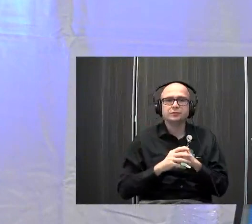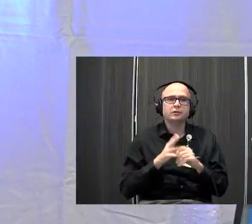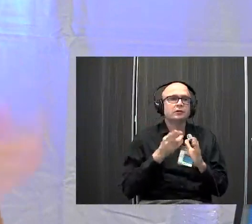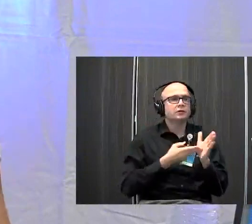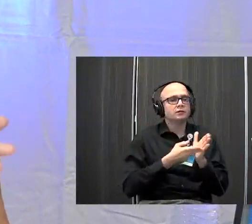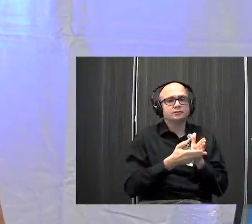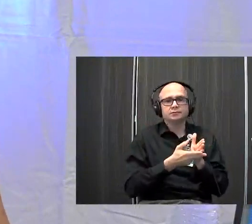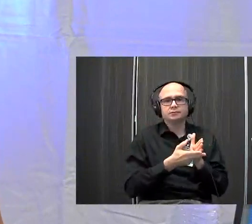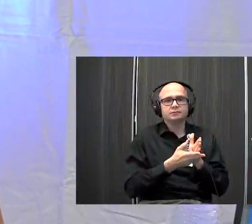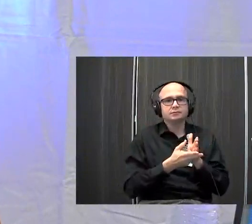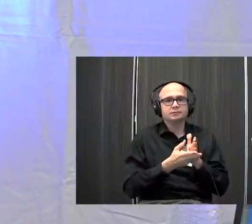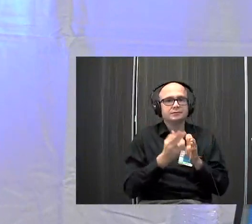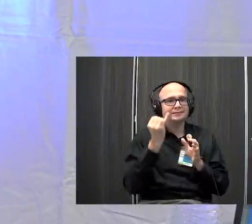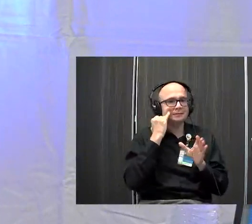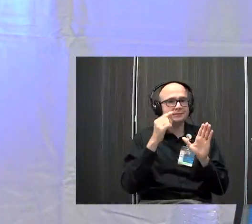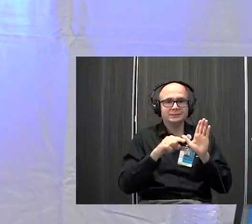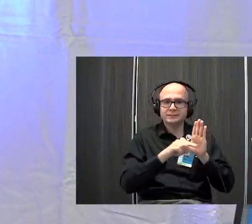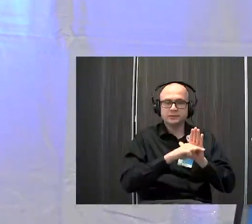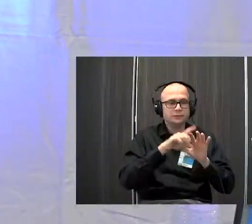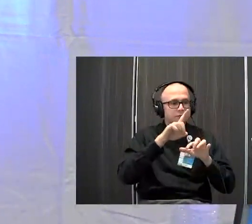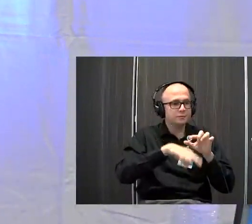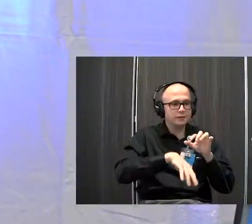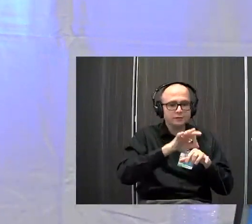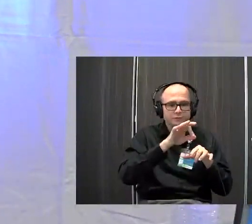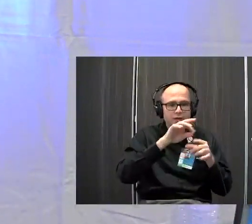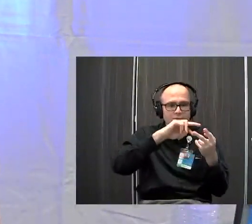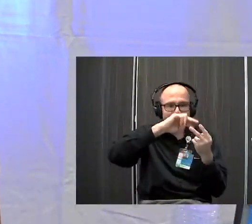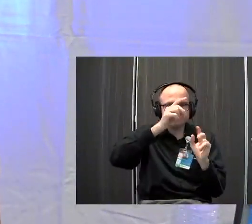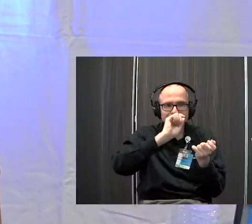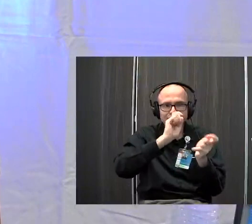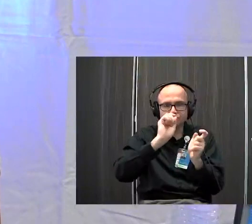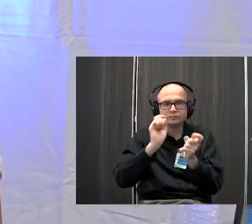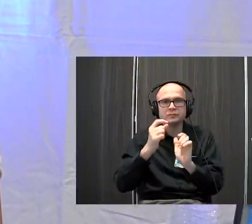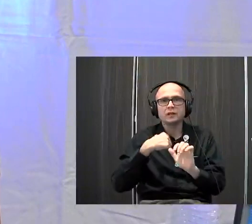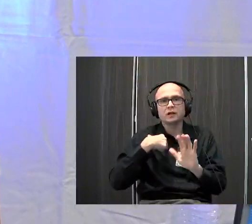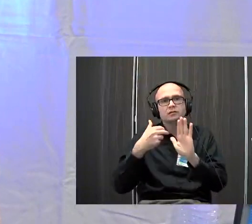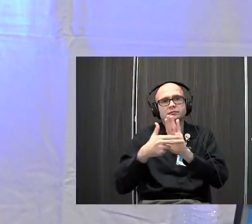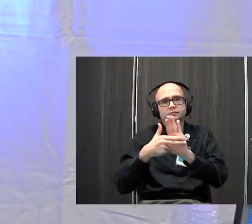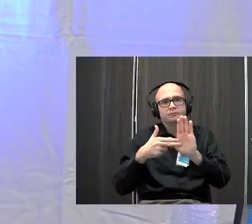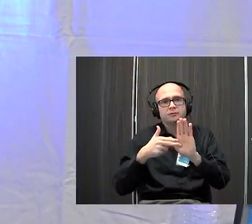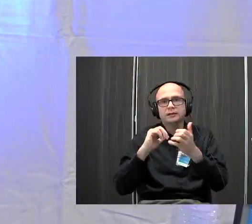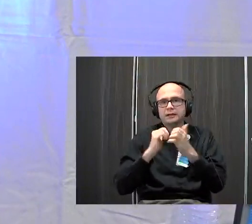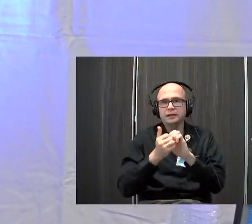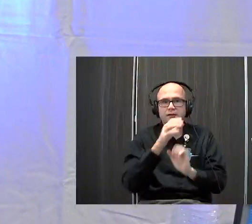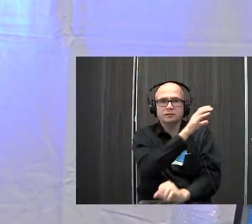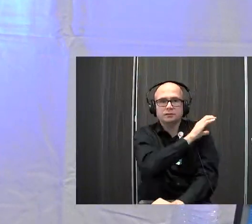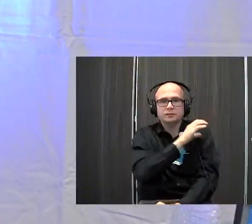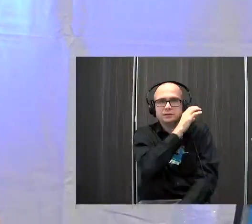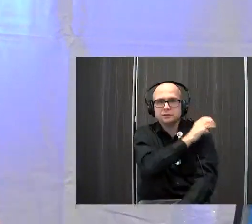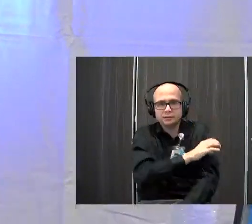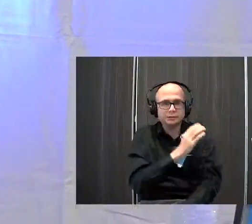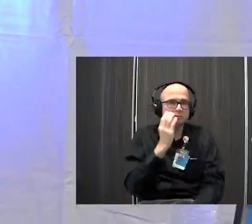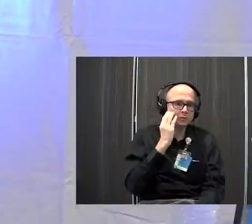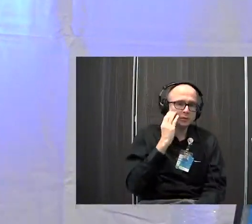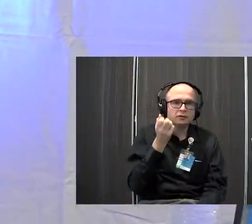honestly, if everything's still negative and we cannot find that mutation, I would diagnose them based on the clinical criteria that we know,